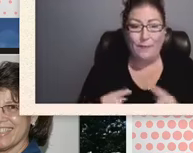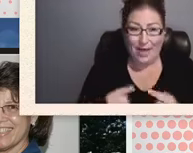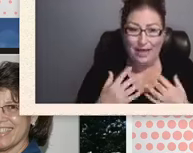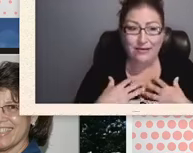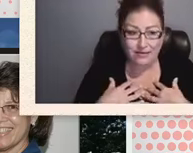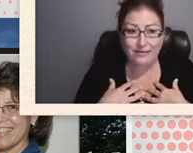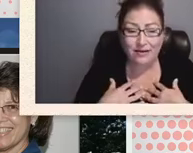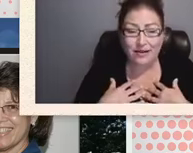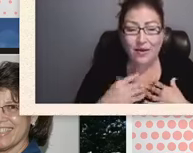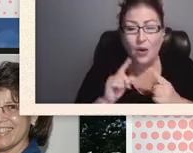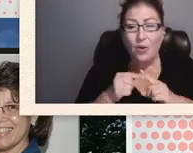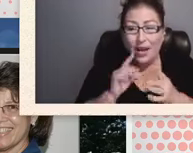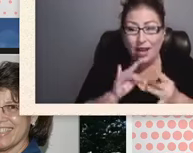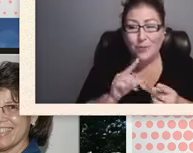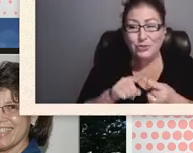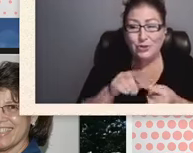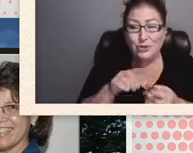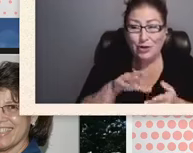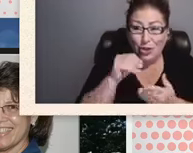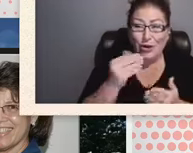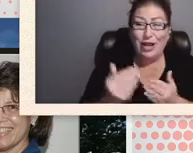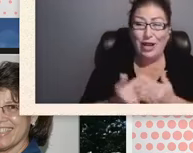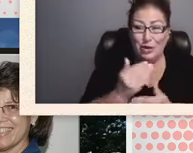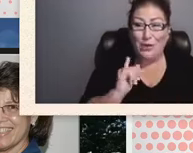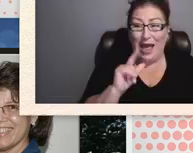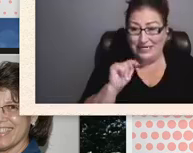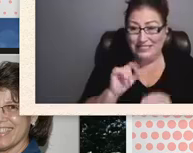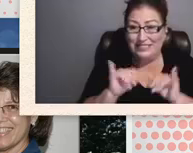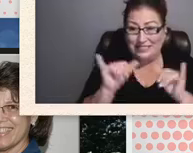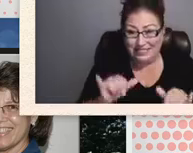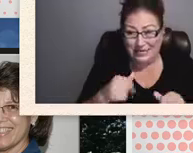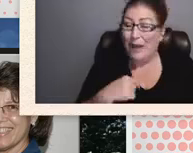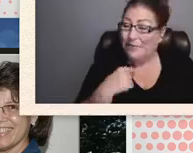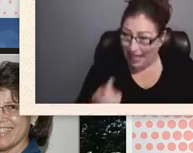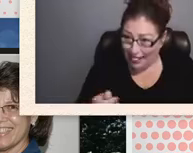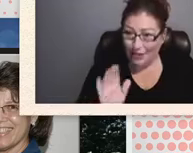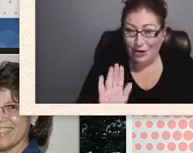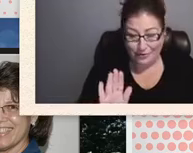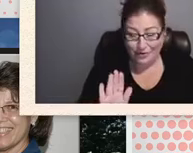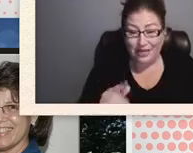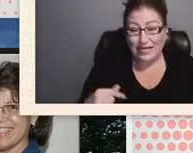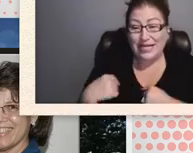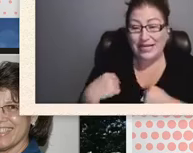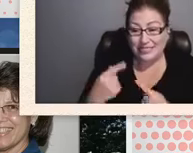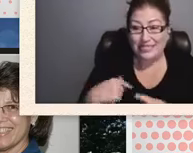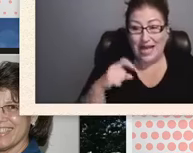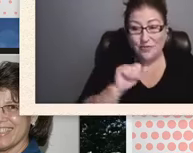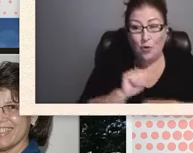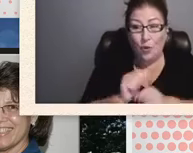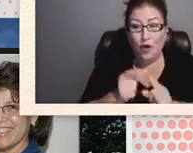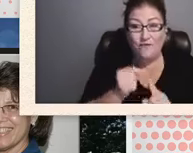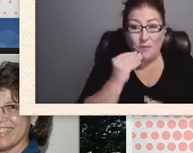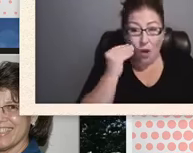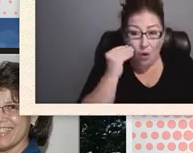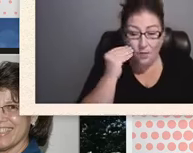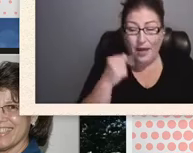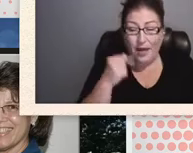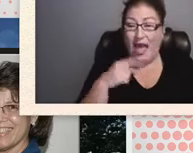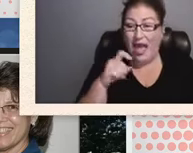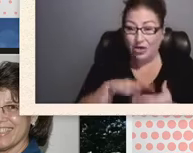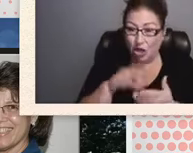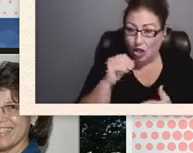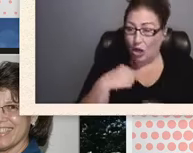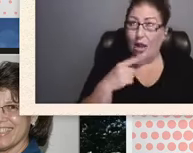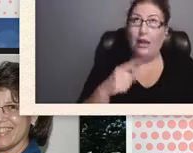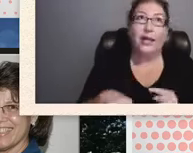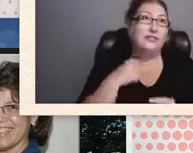to learning a new IT system. I'm telling you, since I've had to work from home, I've had to learn, I can't tell you how